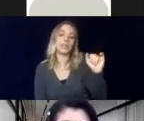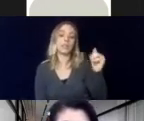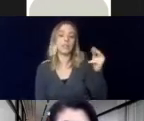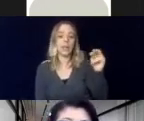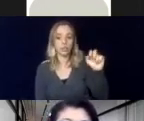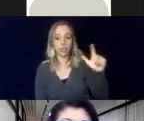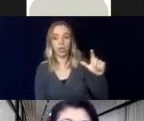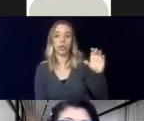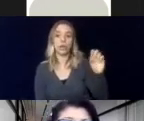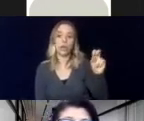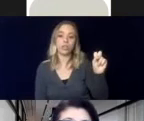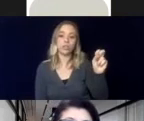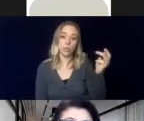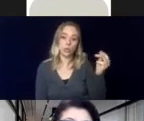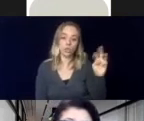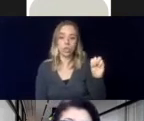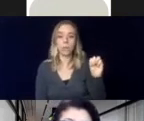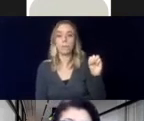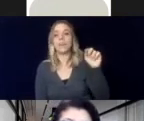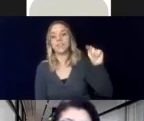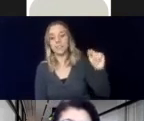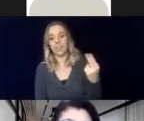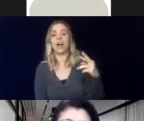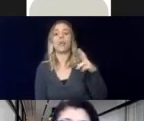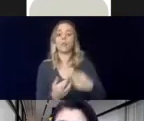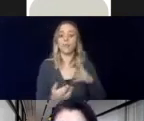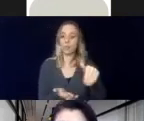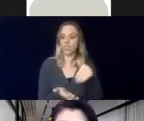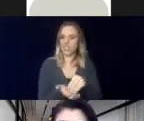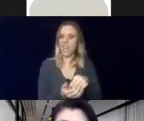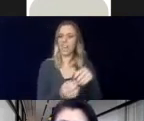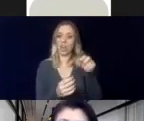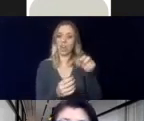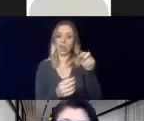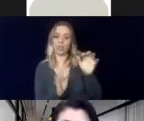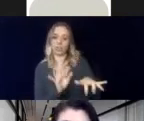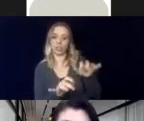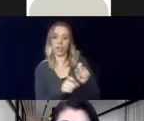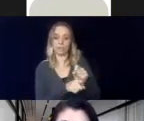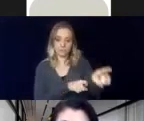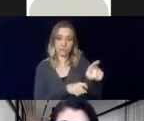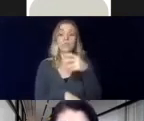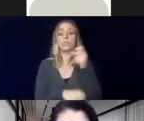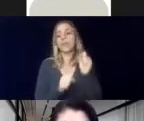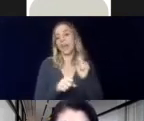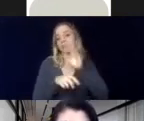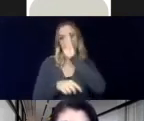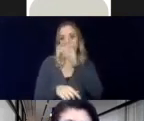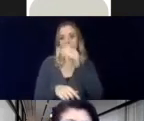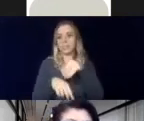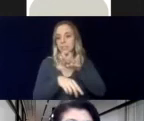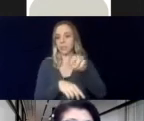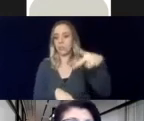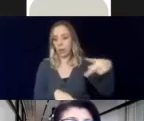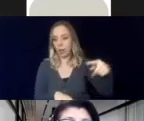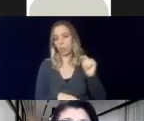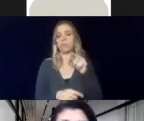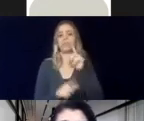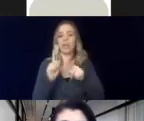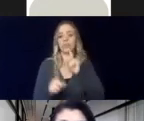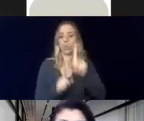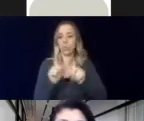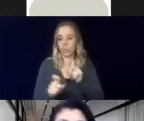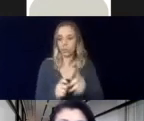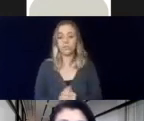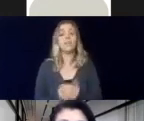Center information box, and we will also be able to send you that PowerPoint directly or answer your questions regarding that. So thank you once